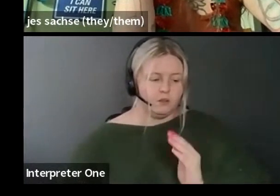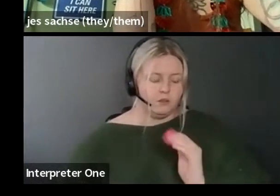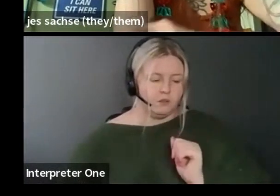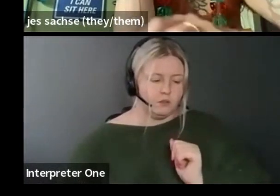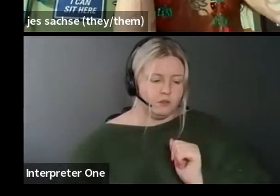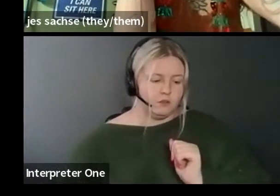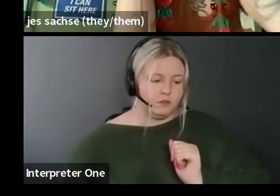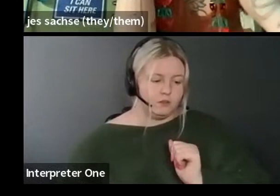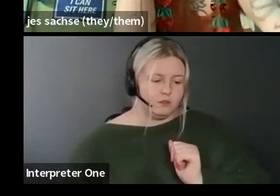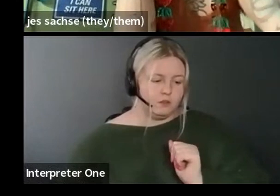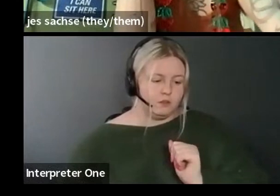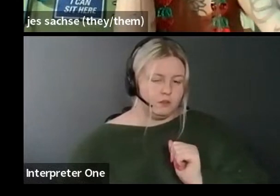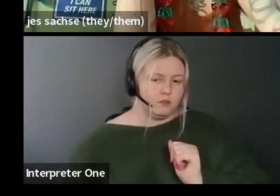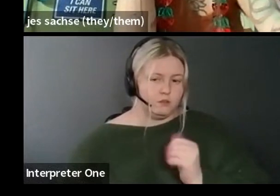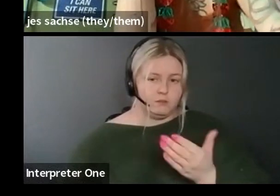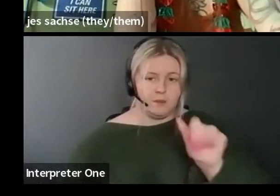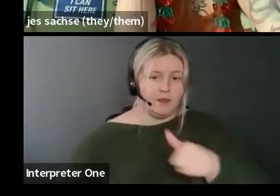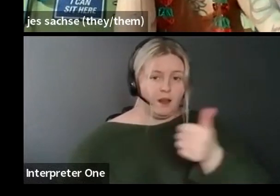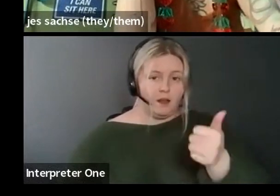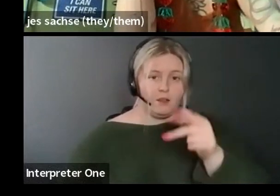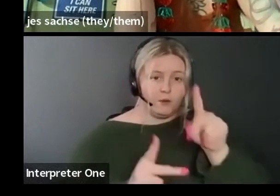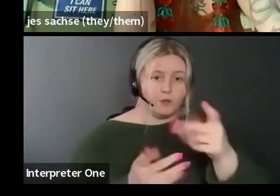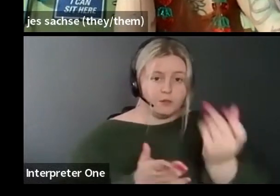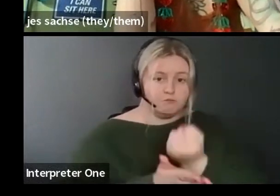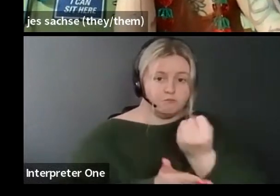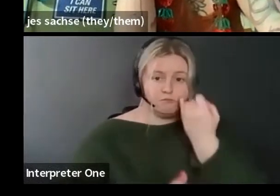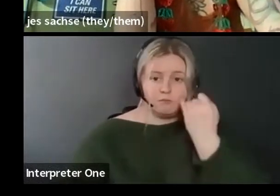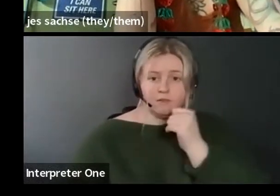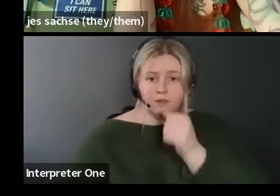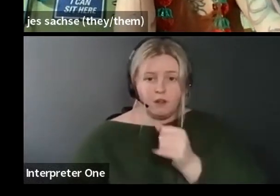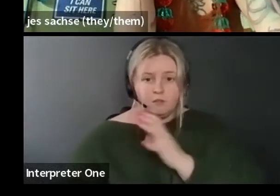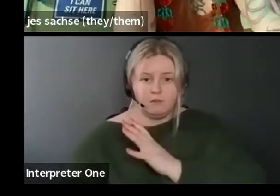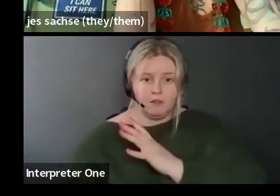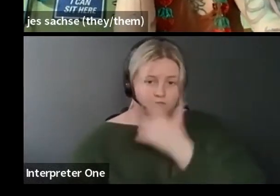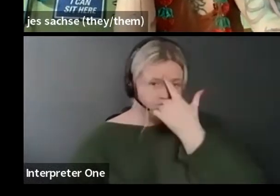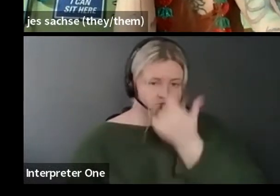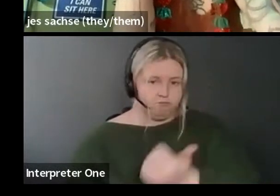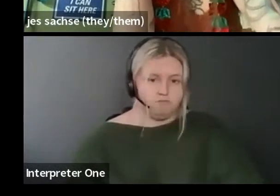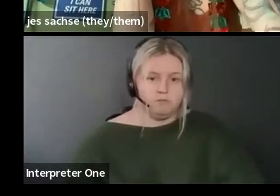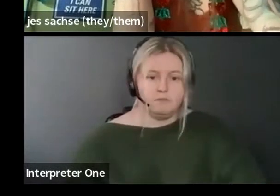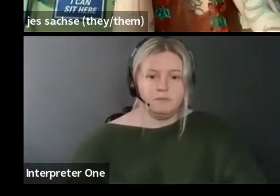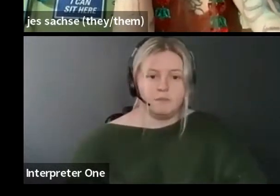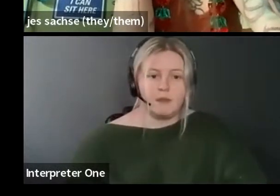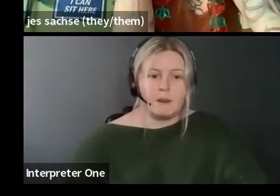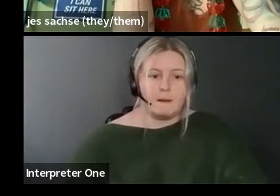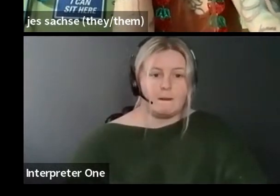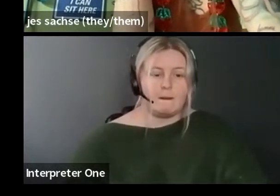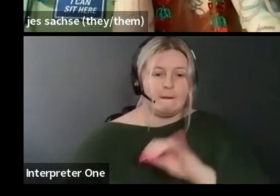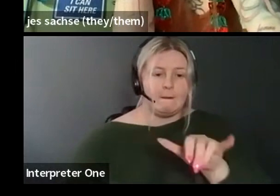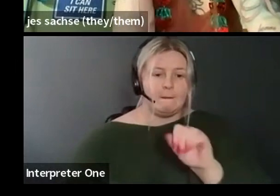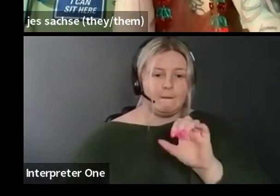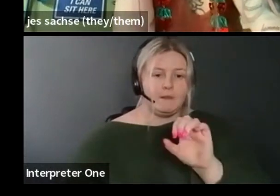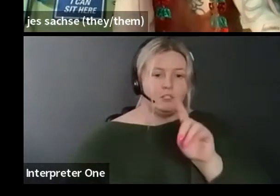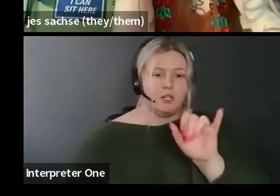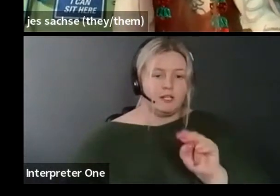Yeah, maybe some other folks want to say. If not, I can continue on saying, but maybe some. I'll say Nathan